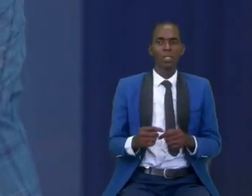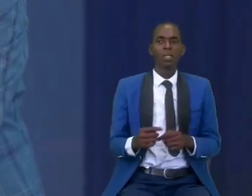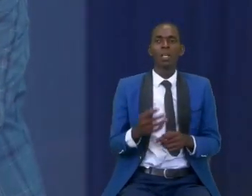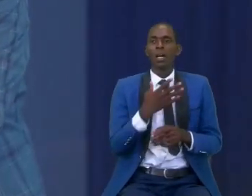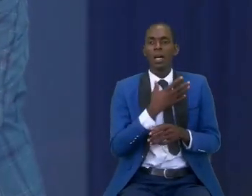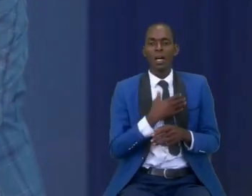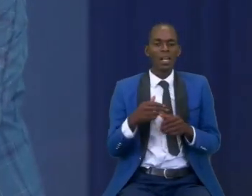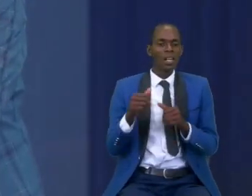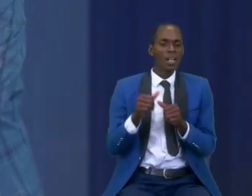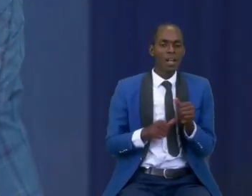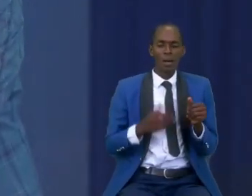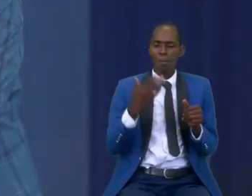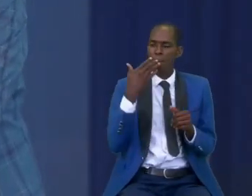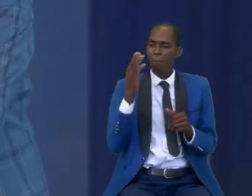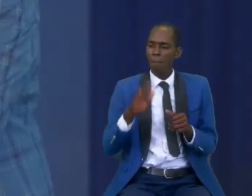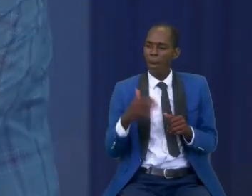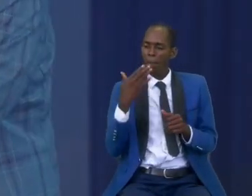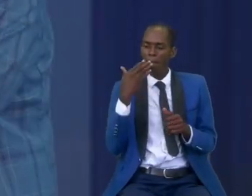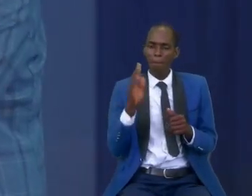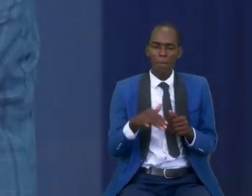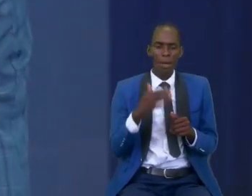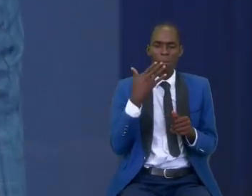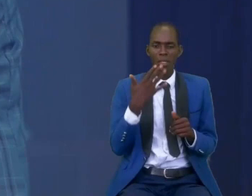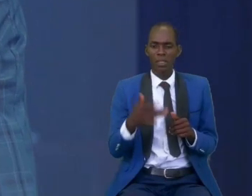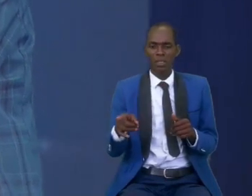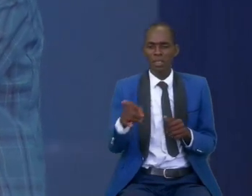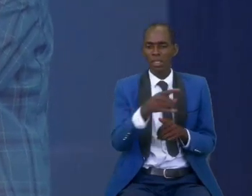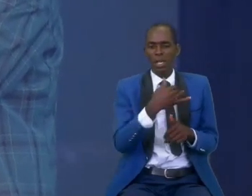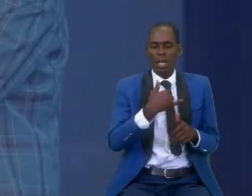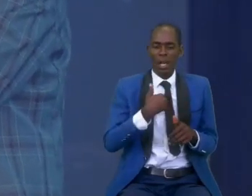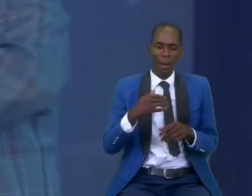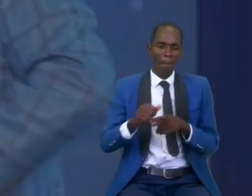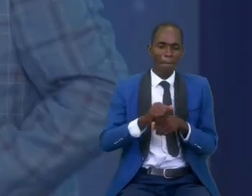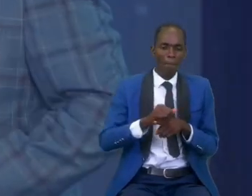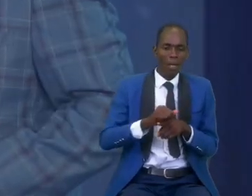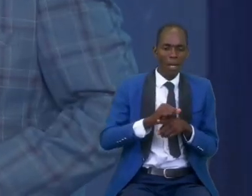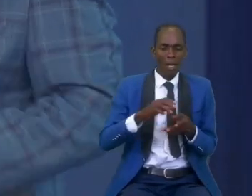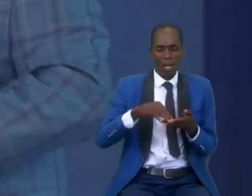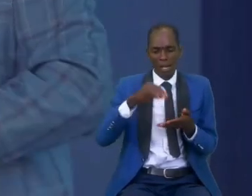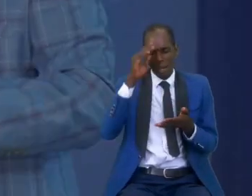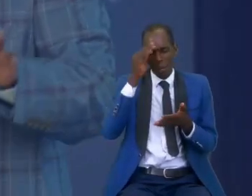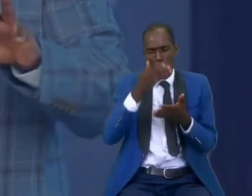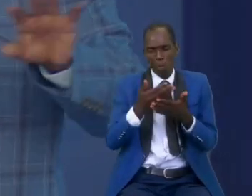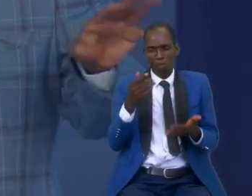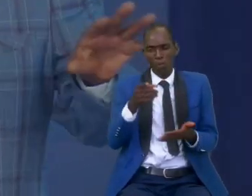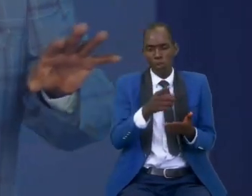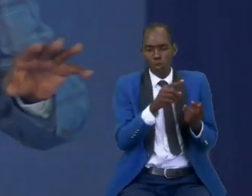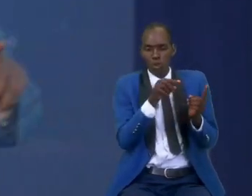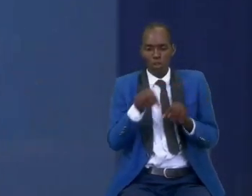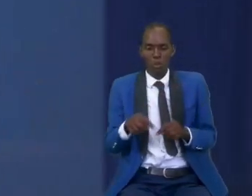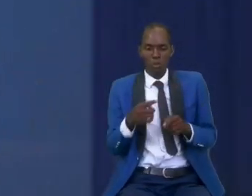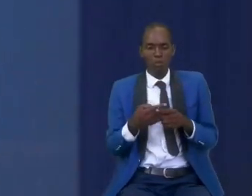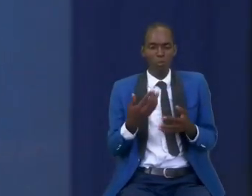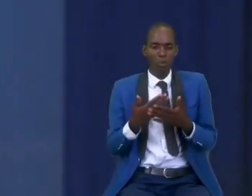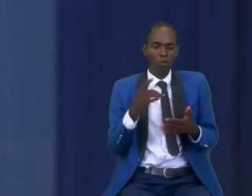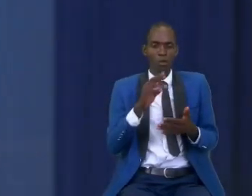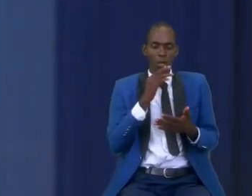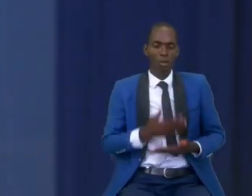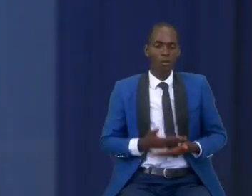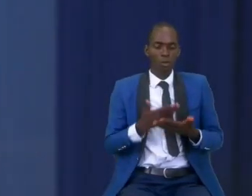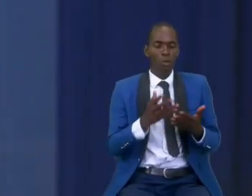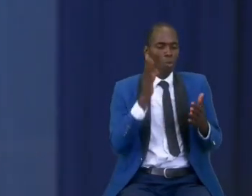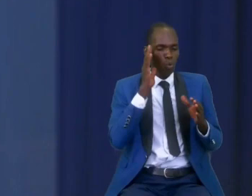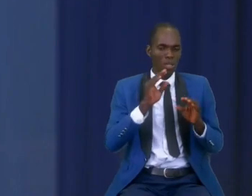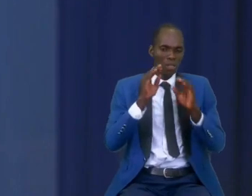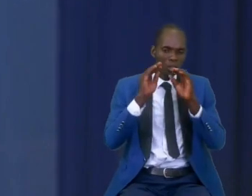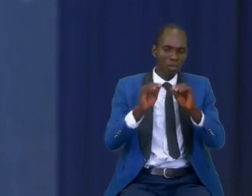you came, before you were born, they want to teach you that. You say, I'm going to school already. They said this one, that one is